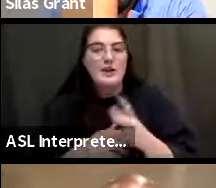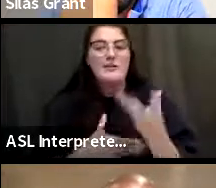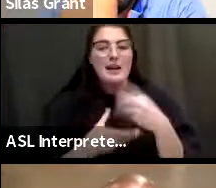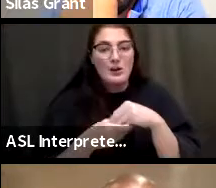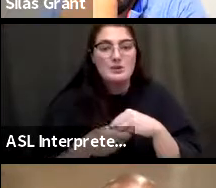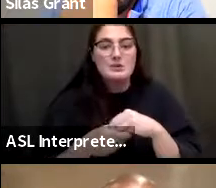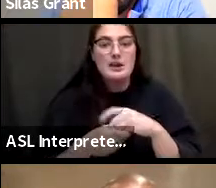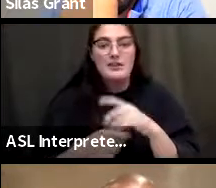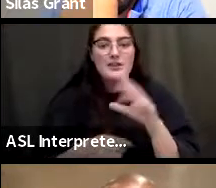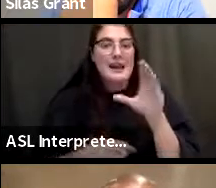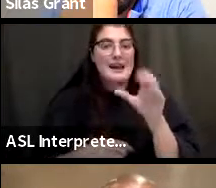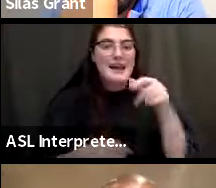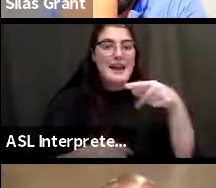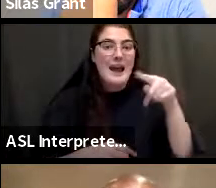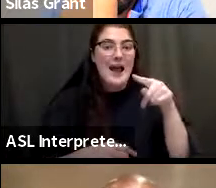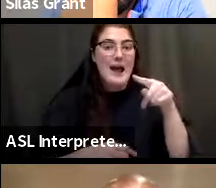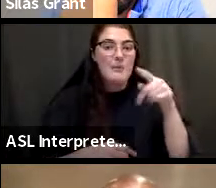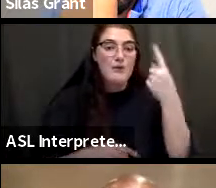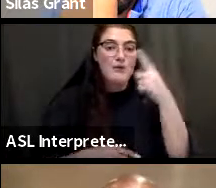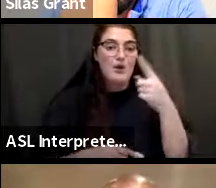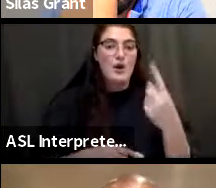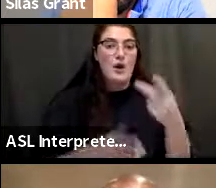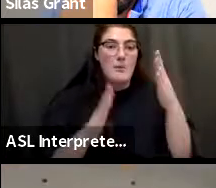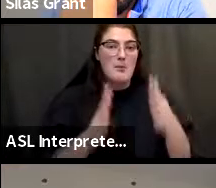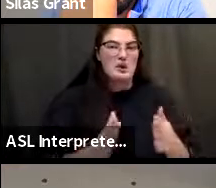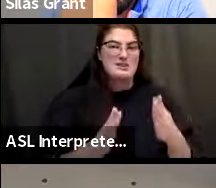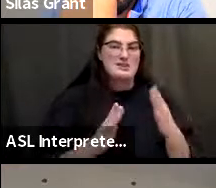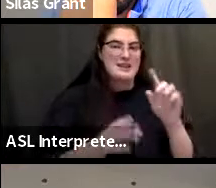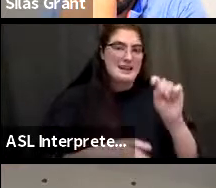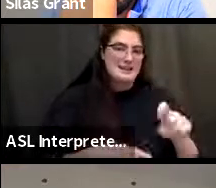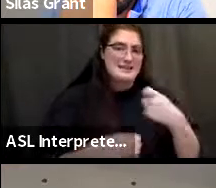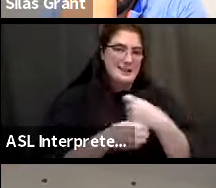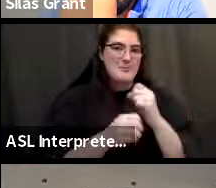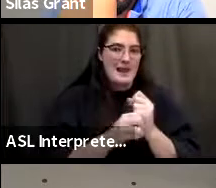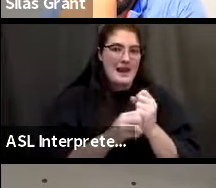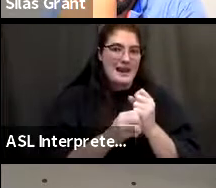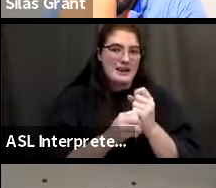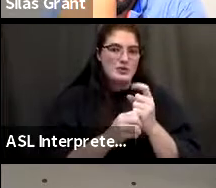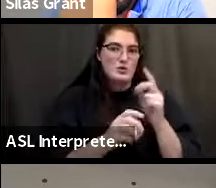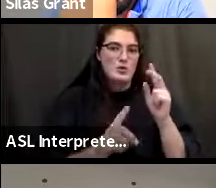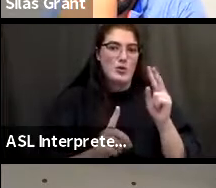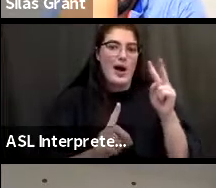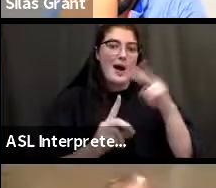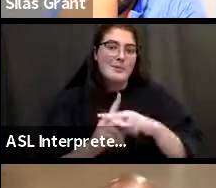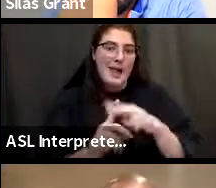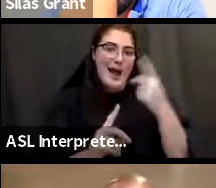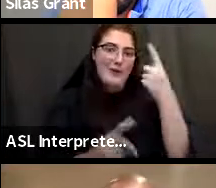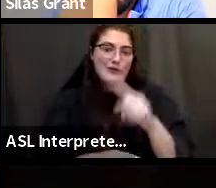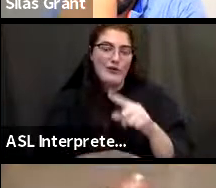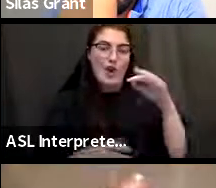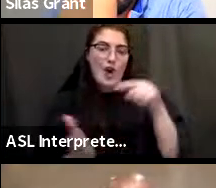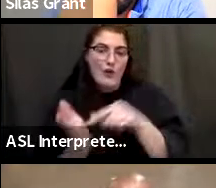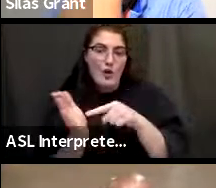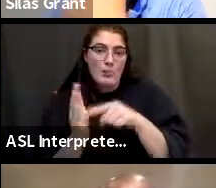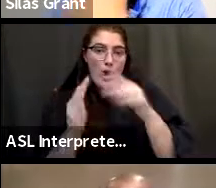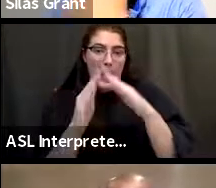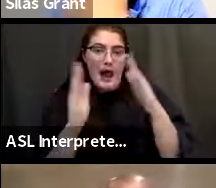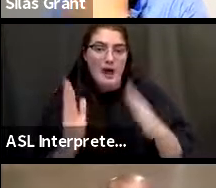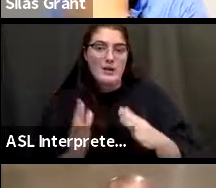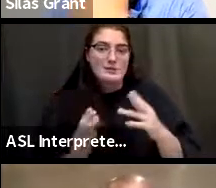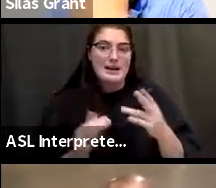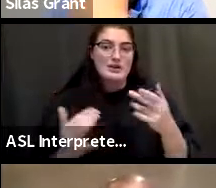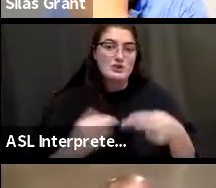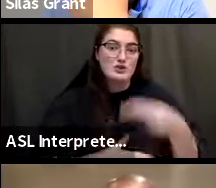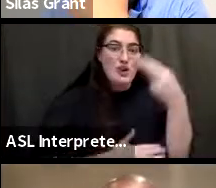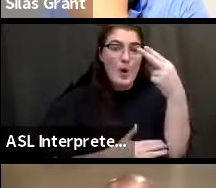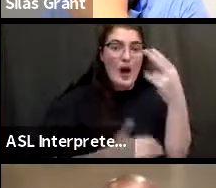for what one has to make to be able to apply for affordable housing. Oh, I see. You know what I'm saying? It's so high now,